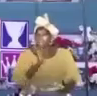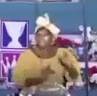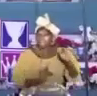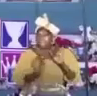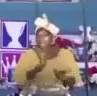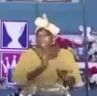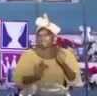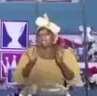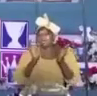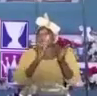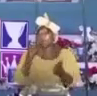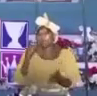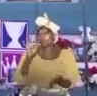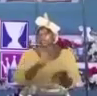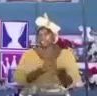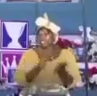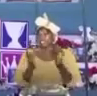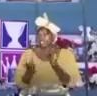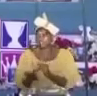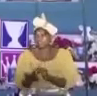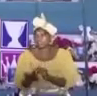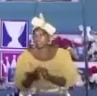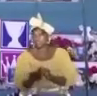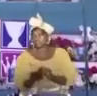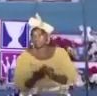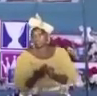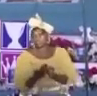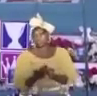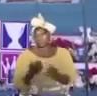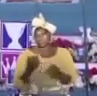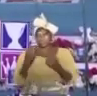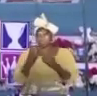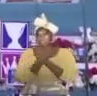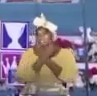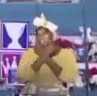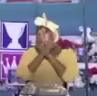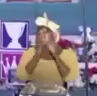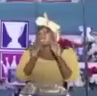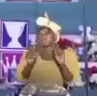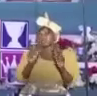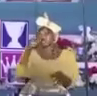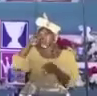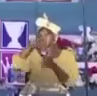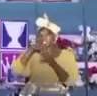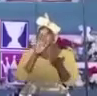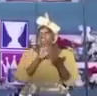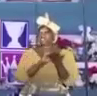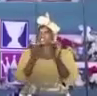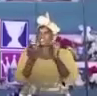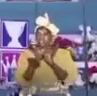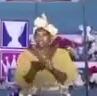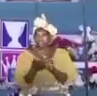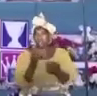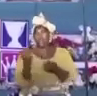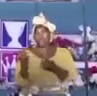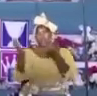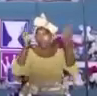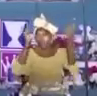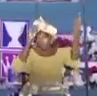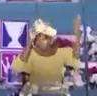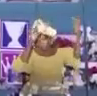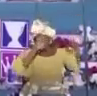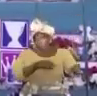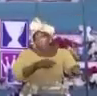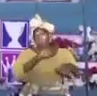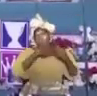assume salvation. No. Salvation in Jesus Christ only comes when you come